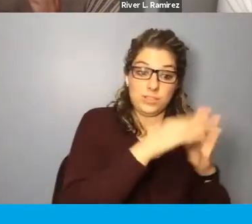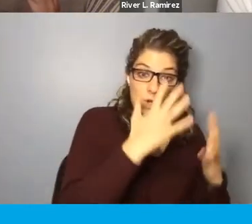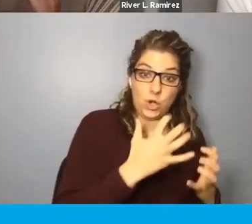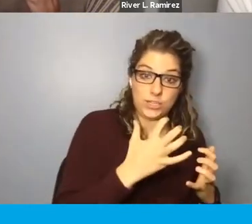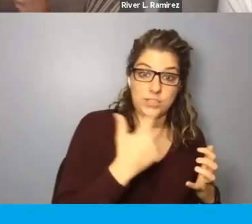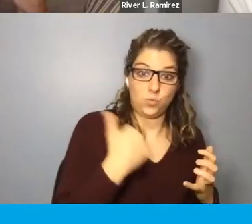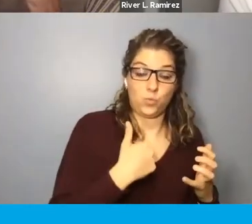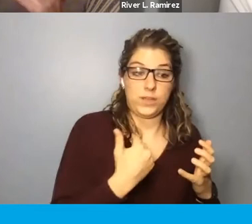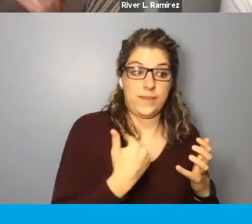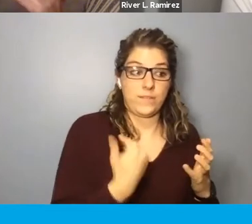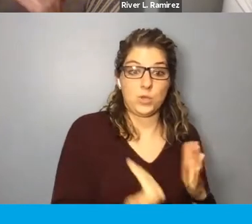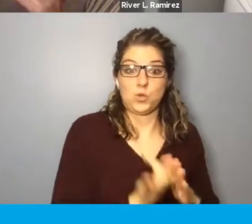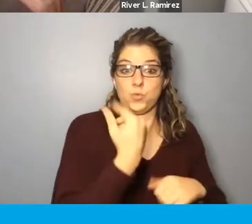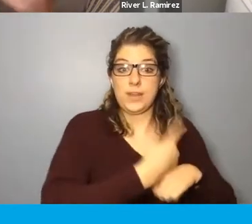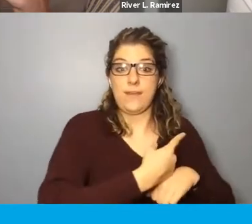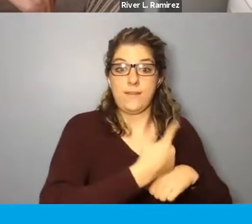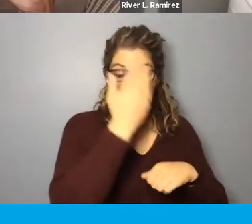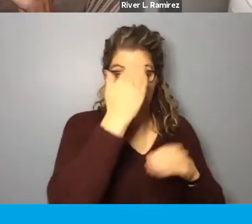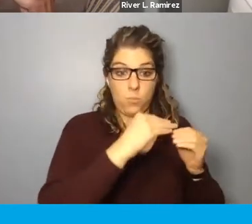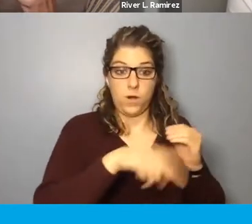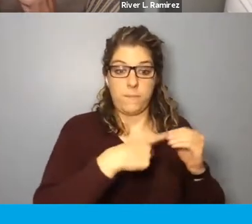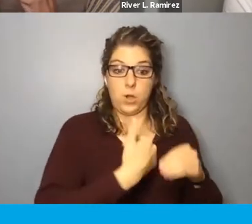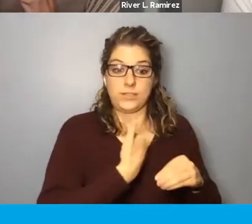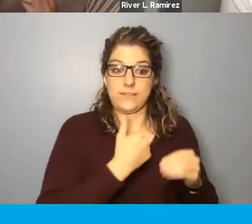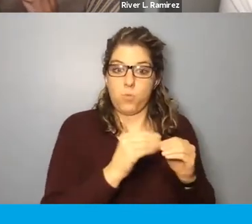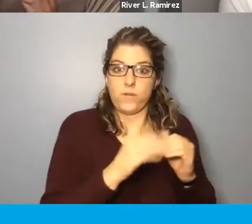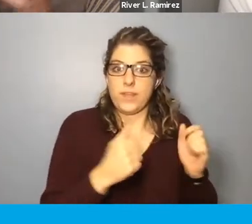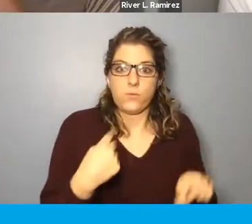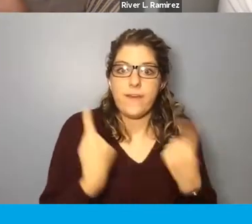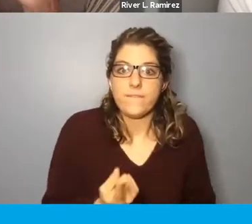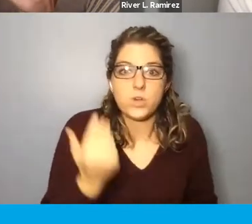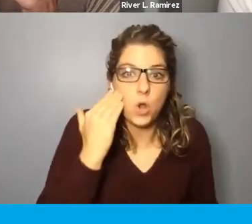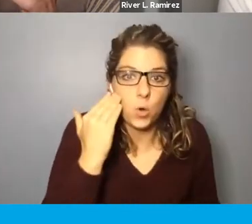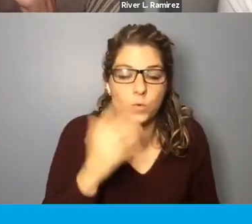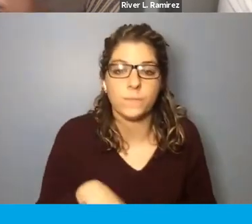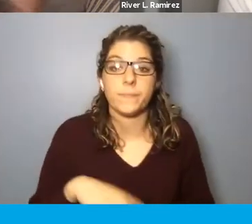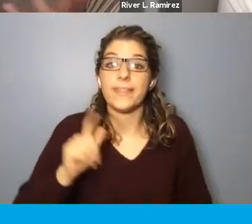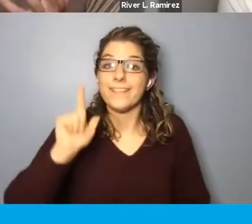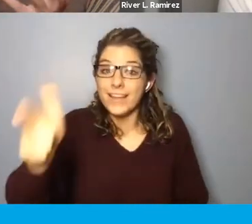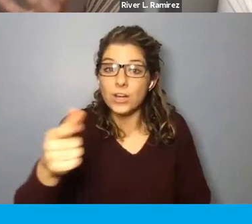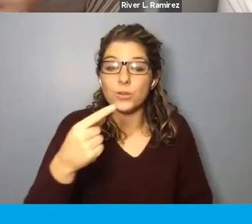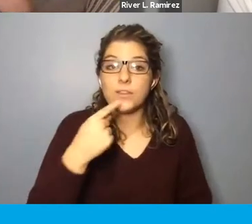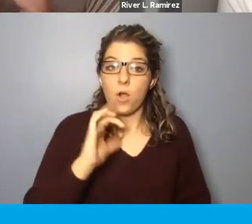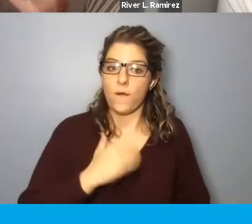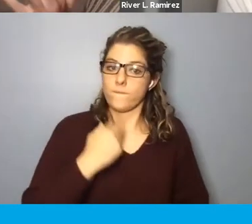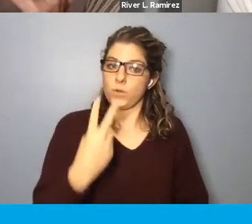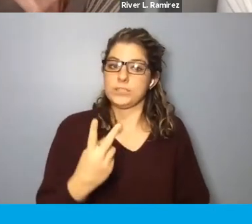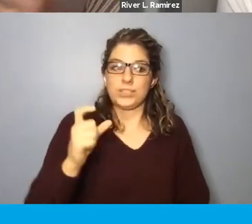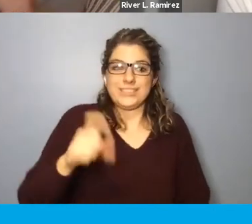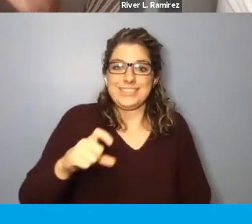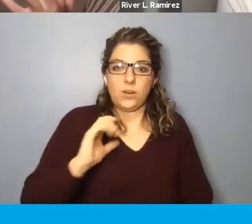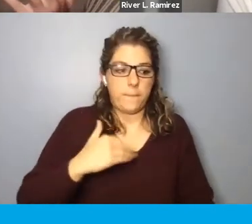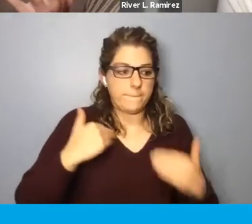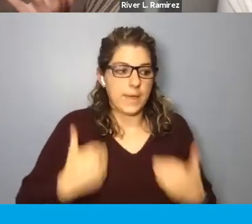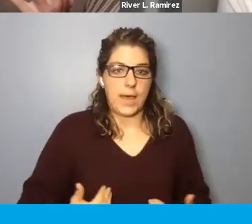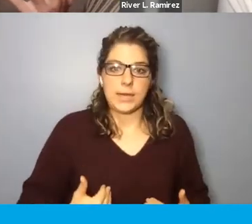enter a new day, knowing more about ourselves than we've ever known. And then you later say, you know, because our voices are needed, our bodies are needed,